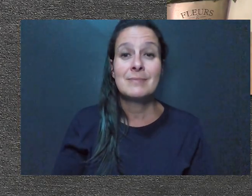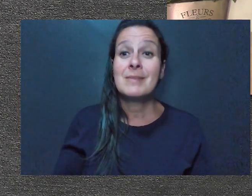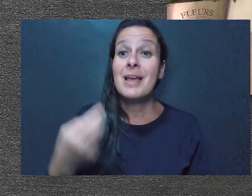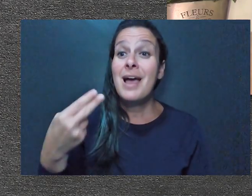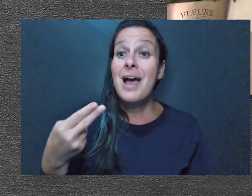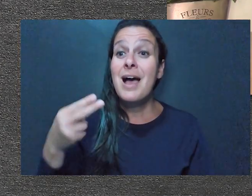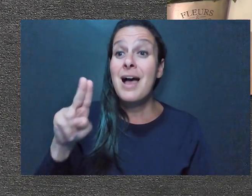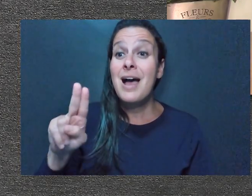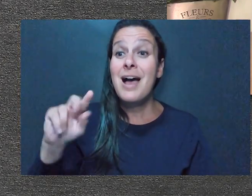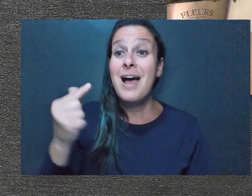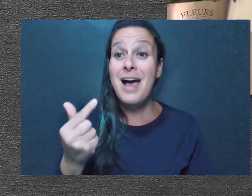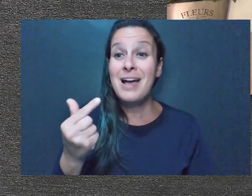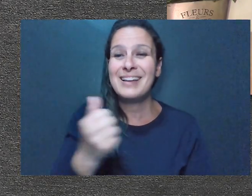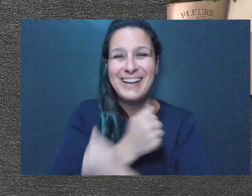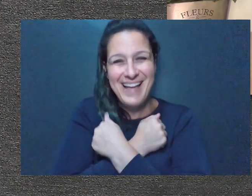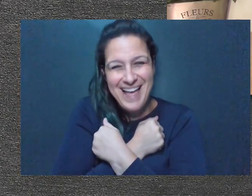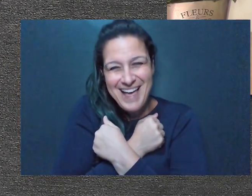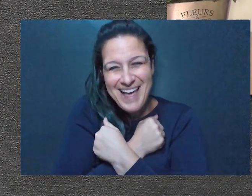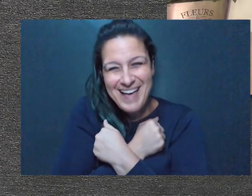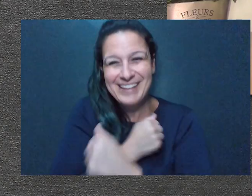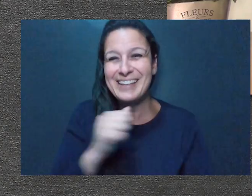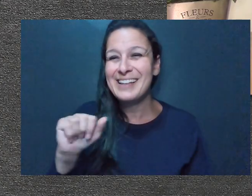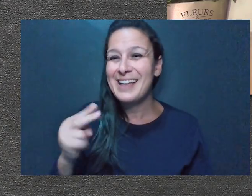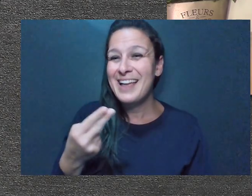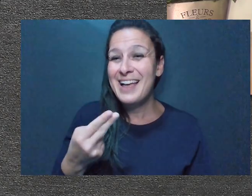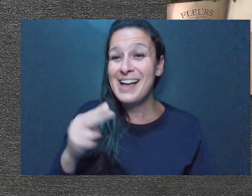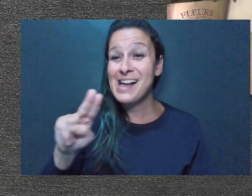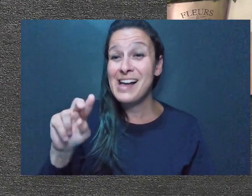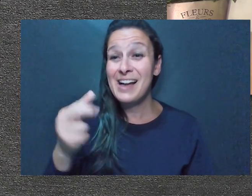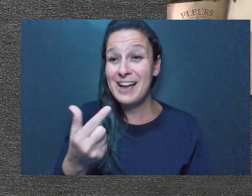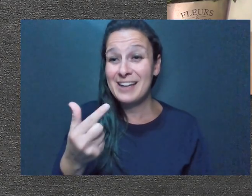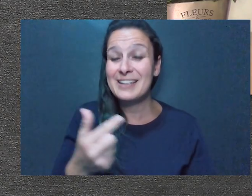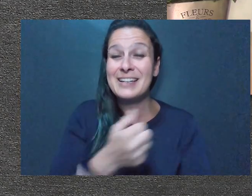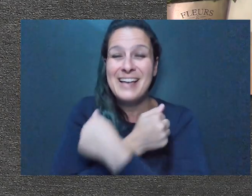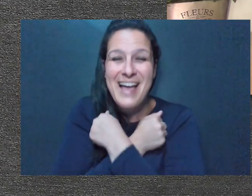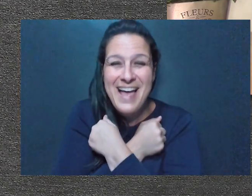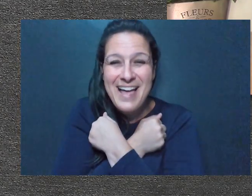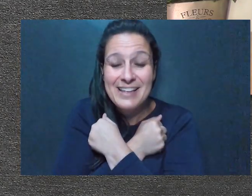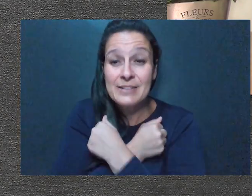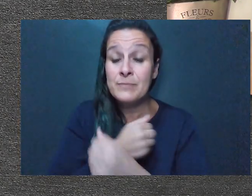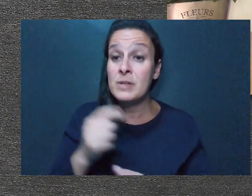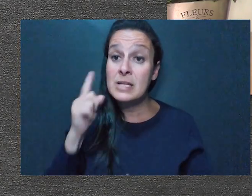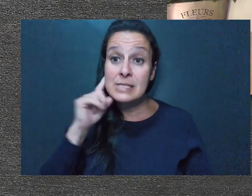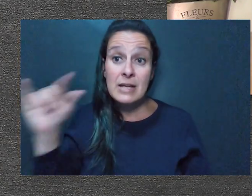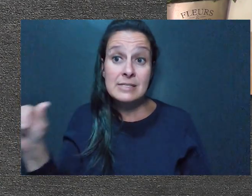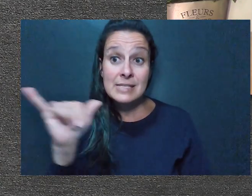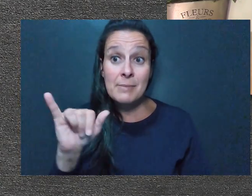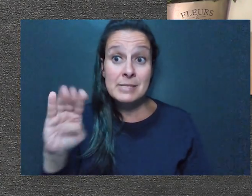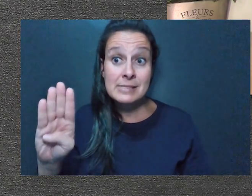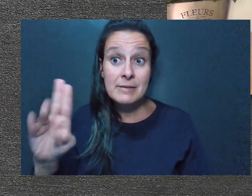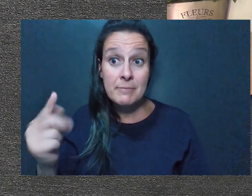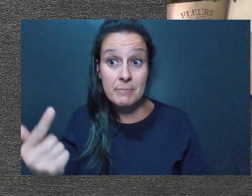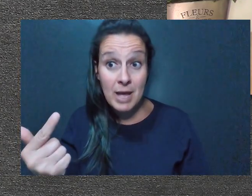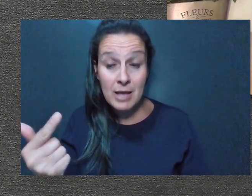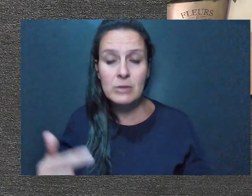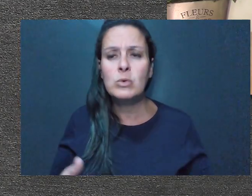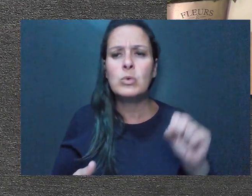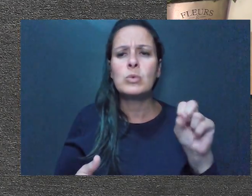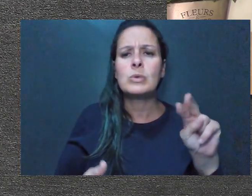Hug. Aw, we love hugs. Hugs. Does hug rhyme with bug or